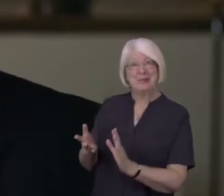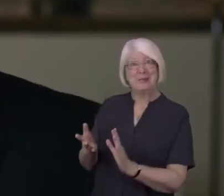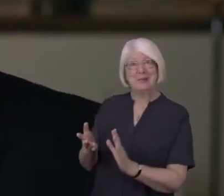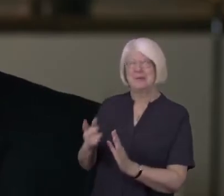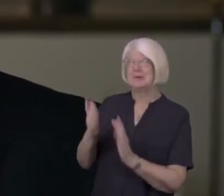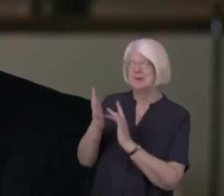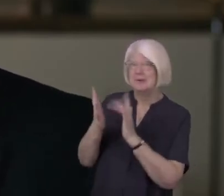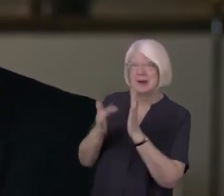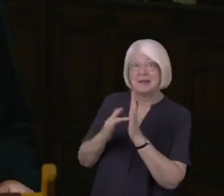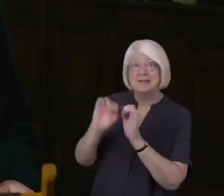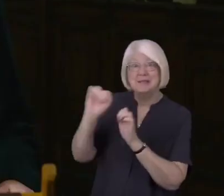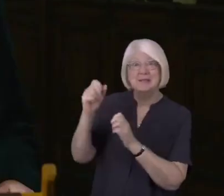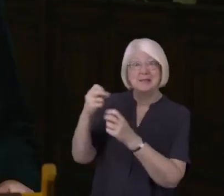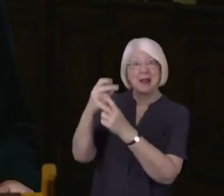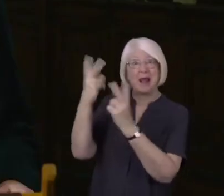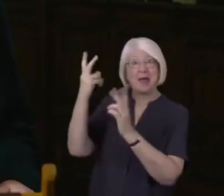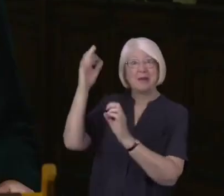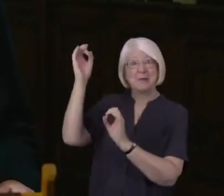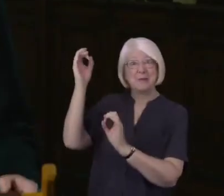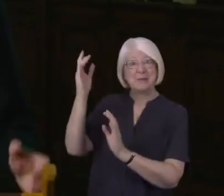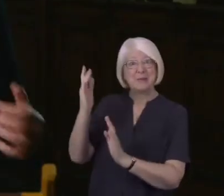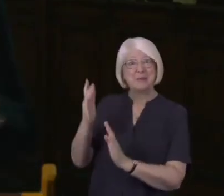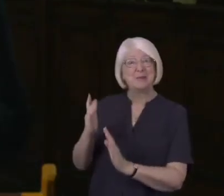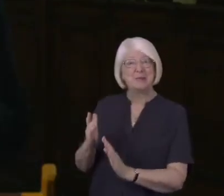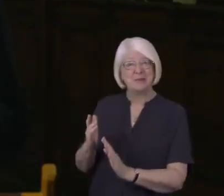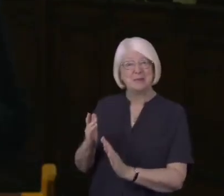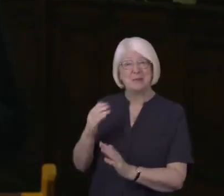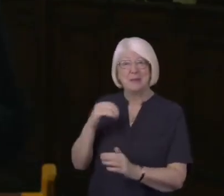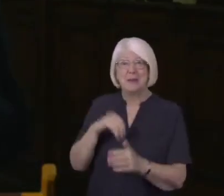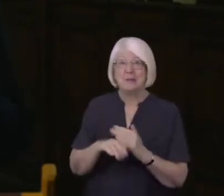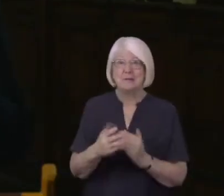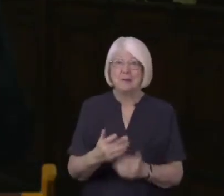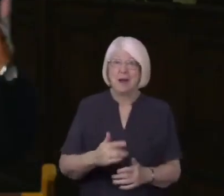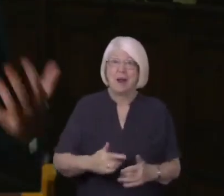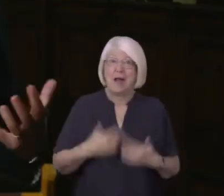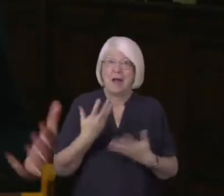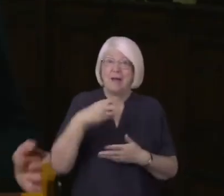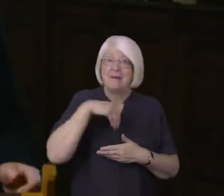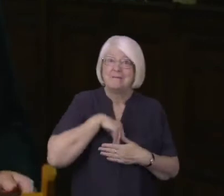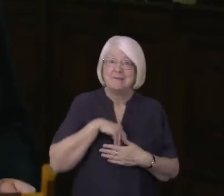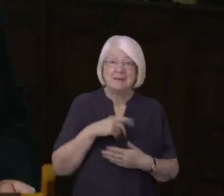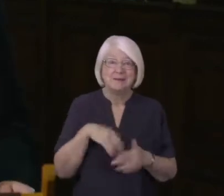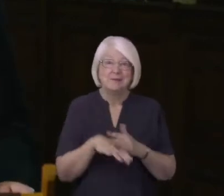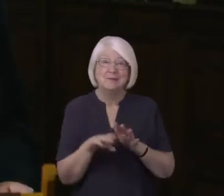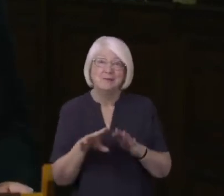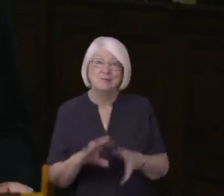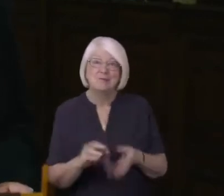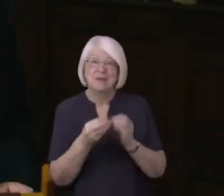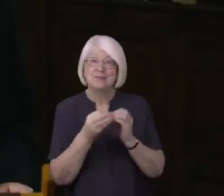of Christ comes into the world, into our lives, into the creation.